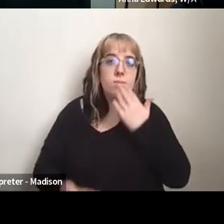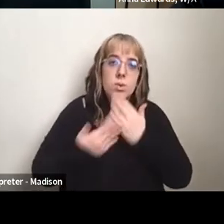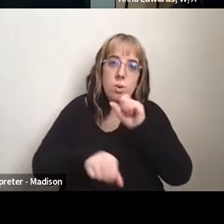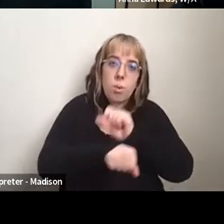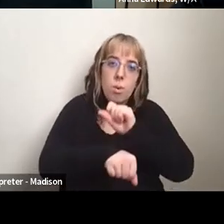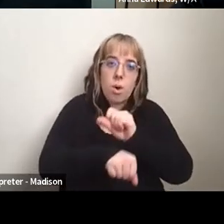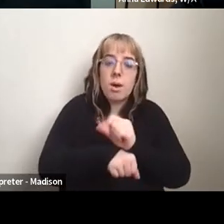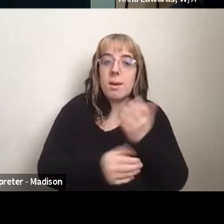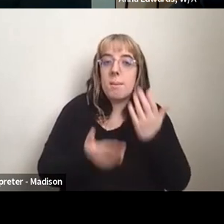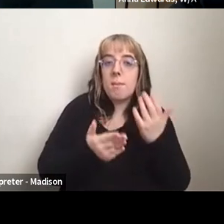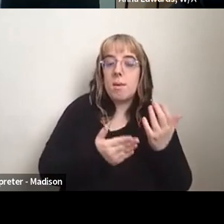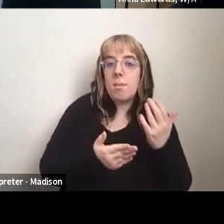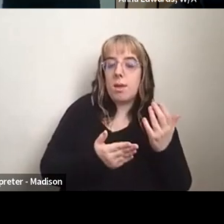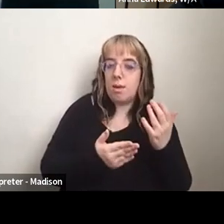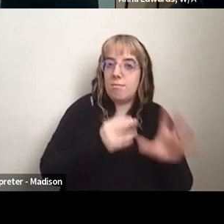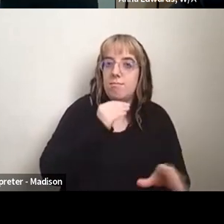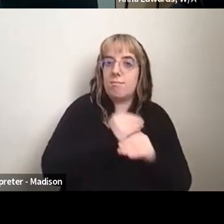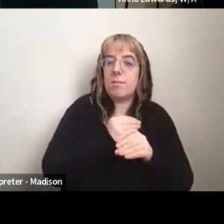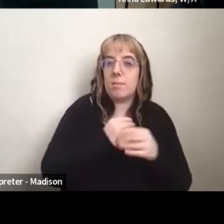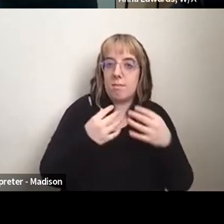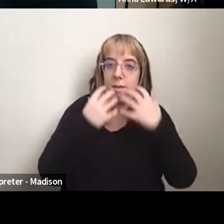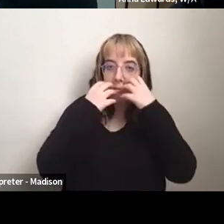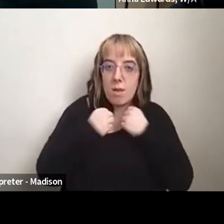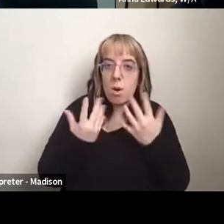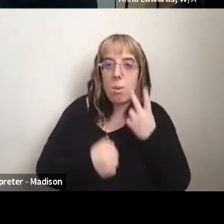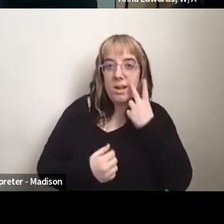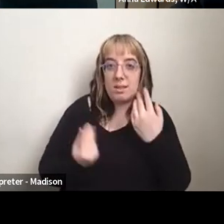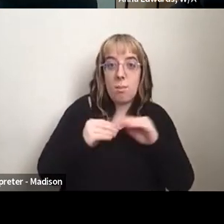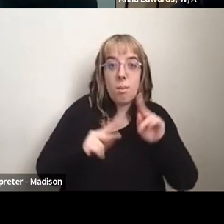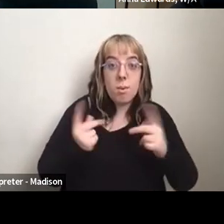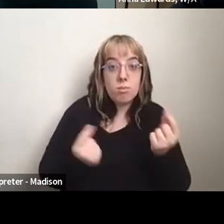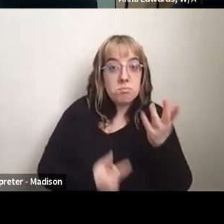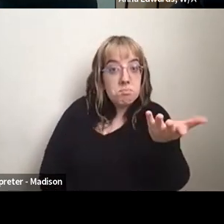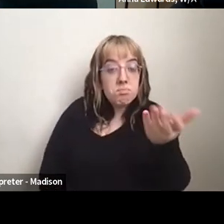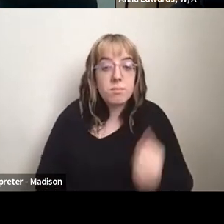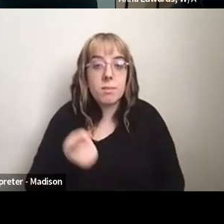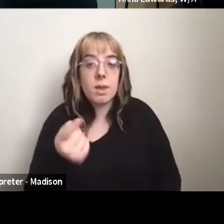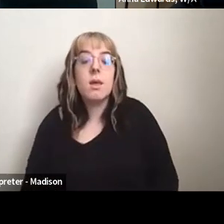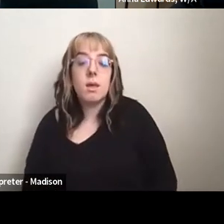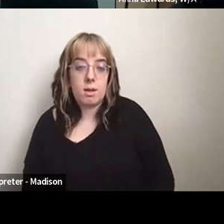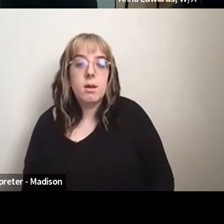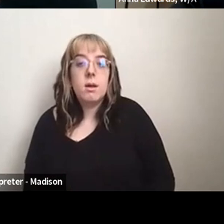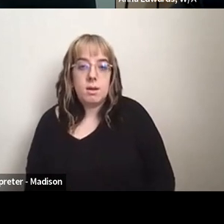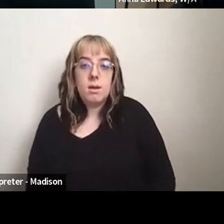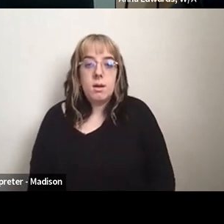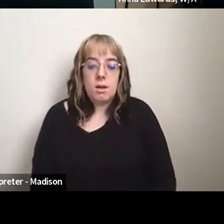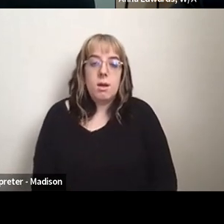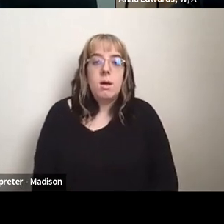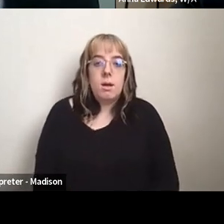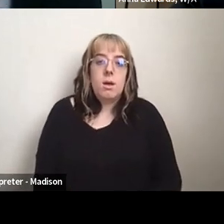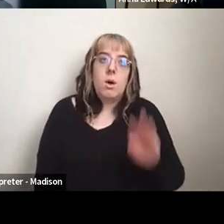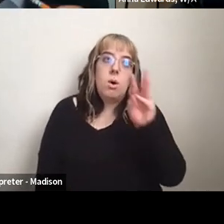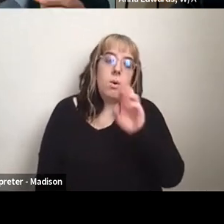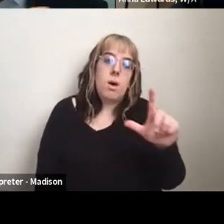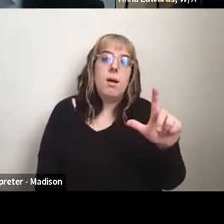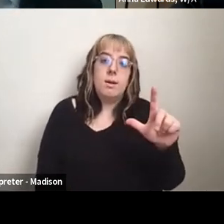and maybe brought additional value that you'd want to see more folks do? Well, we've had a